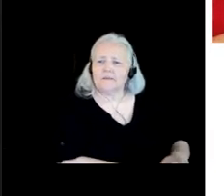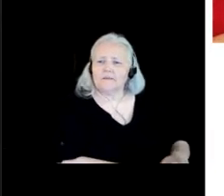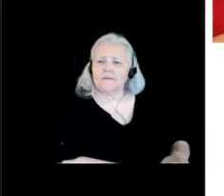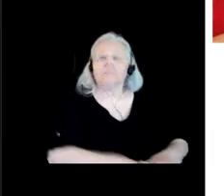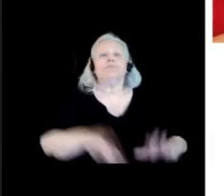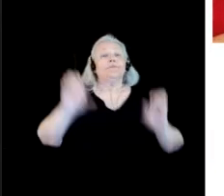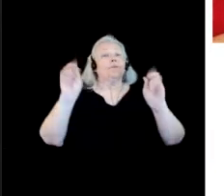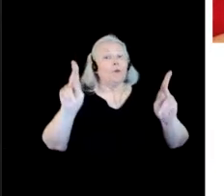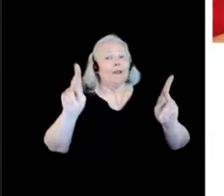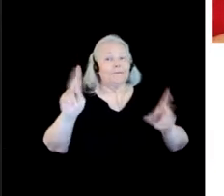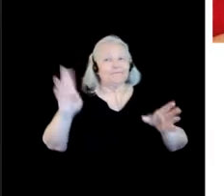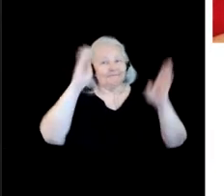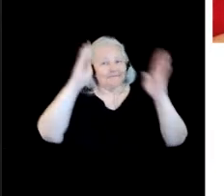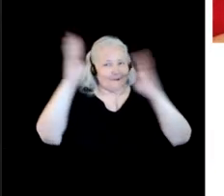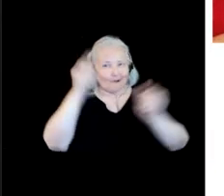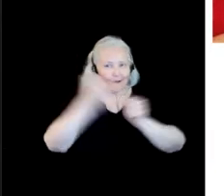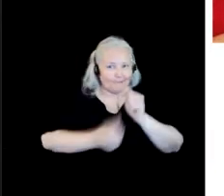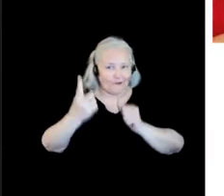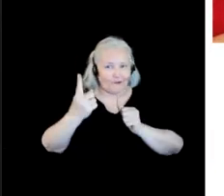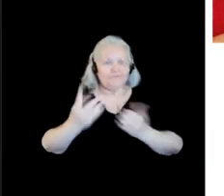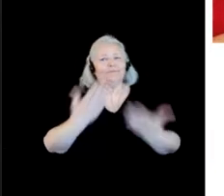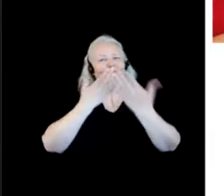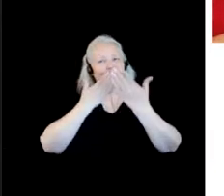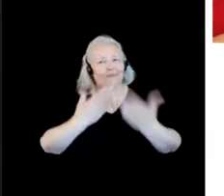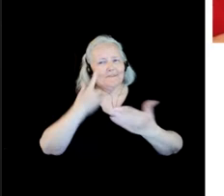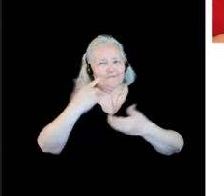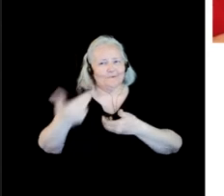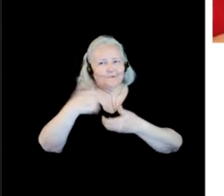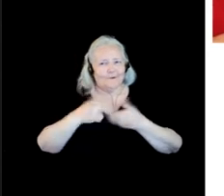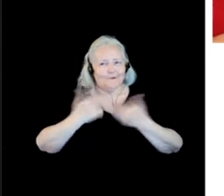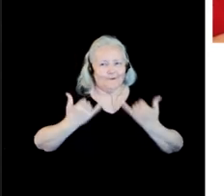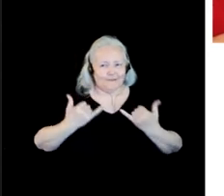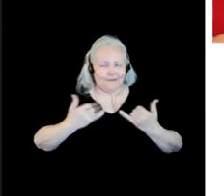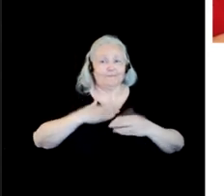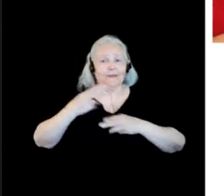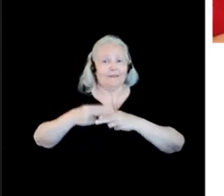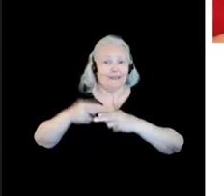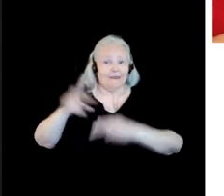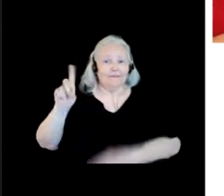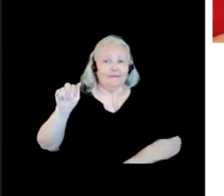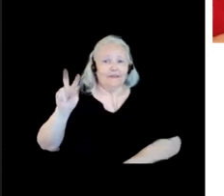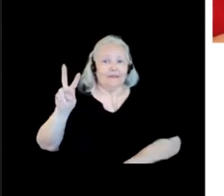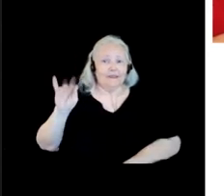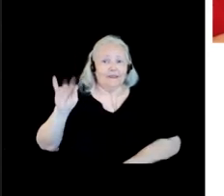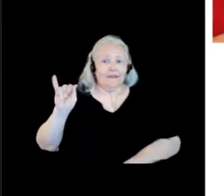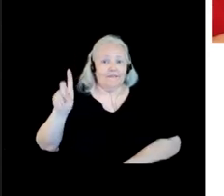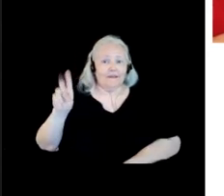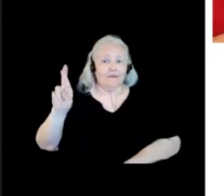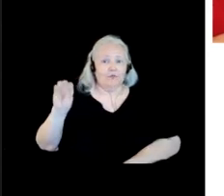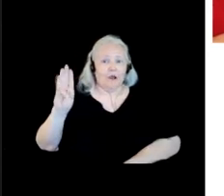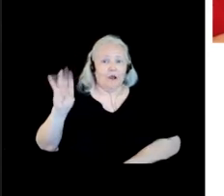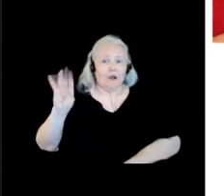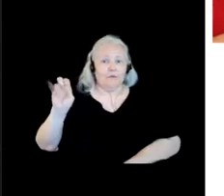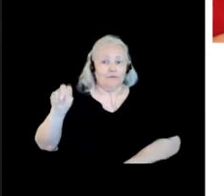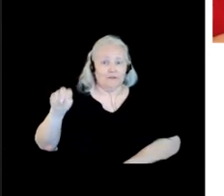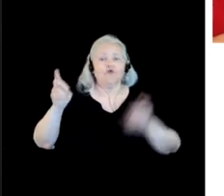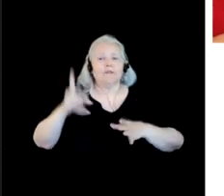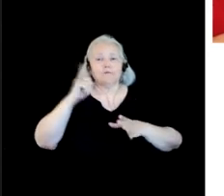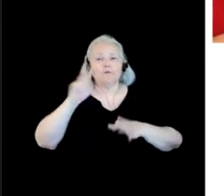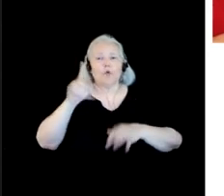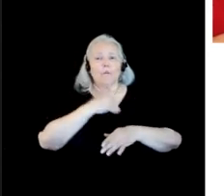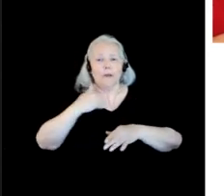Okay, hello everyone, and thank you for joining us. My name is David Robinson. I'm the Director of Membership and Meetings